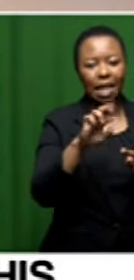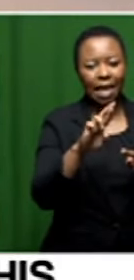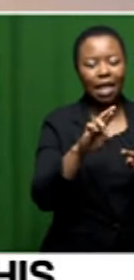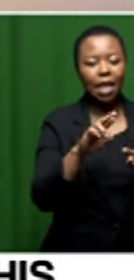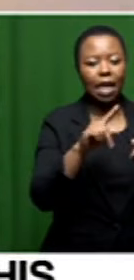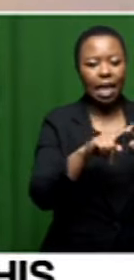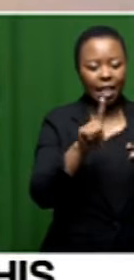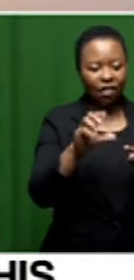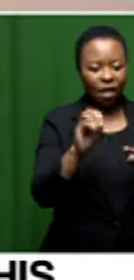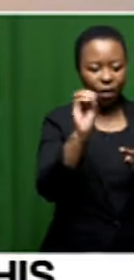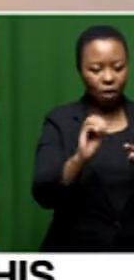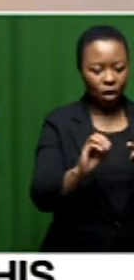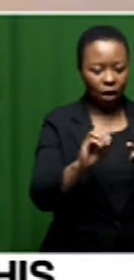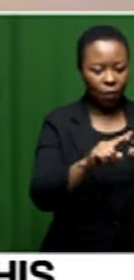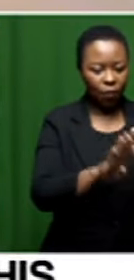by 70%.